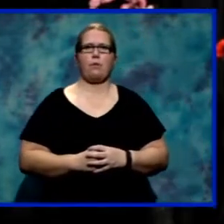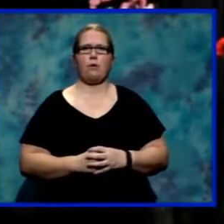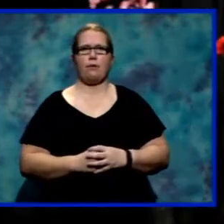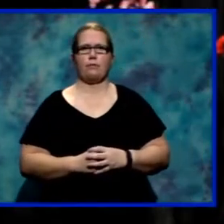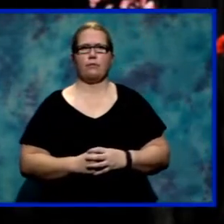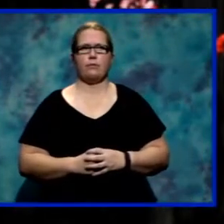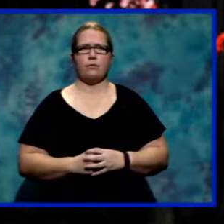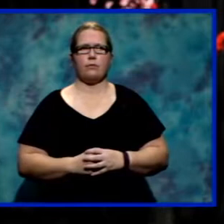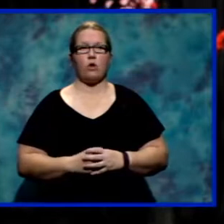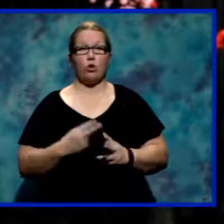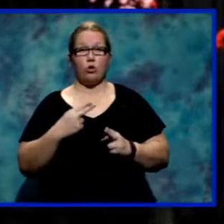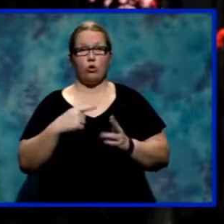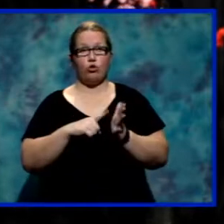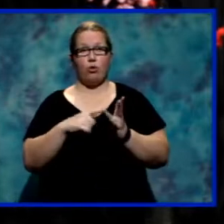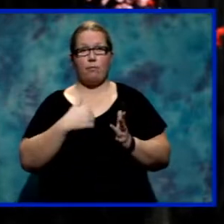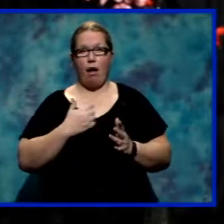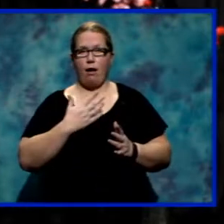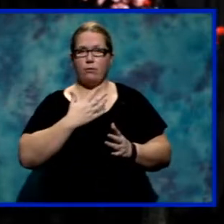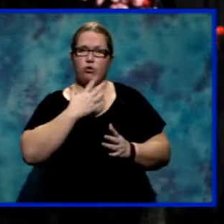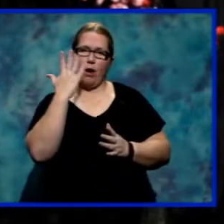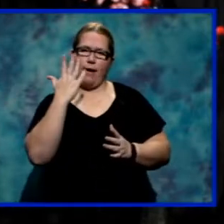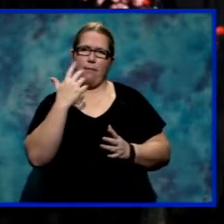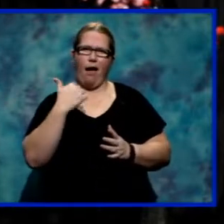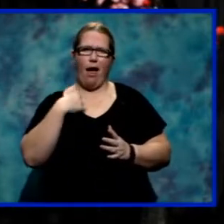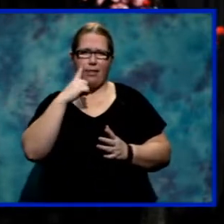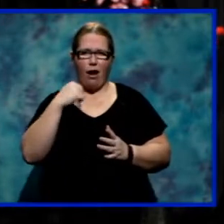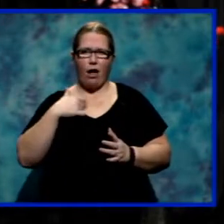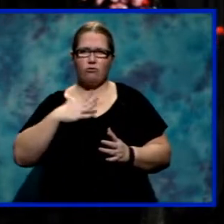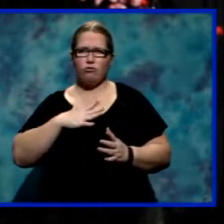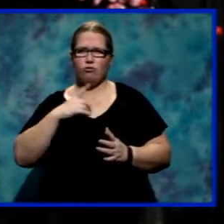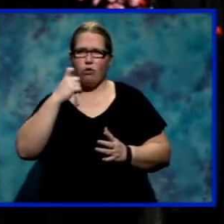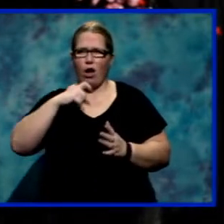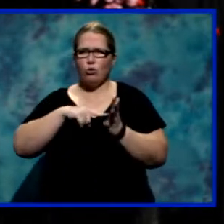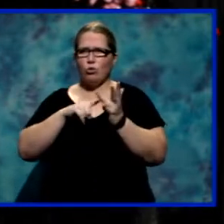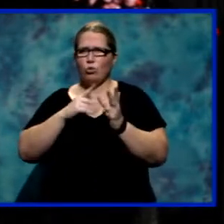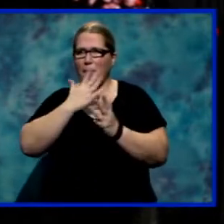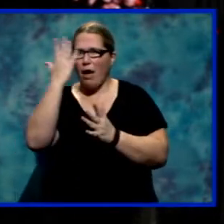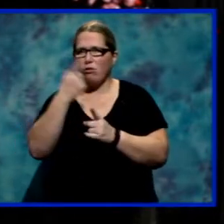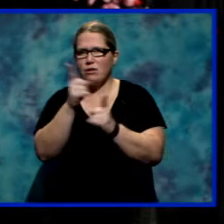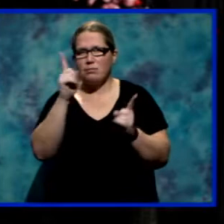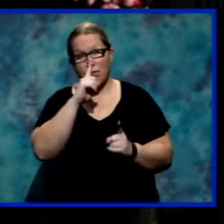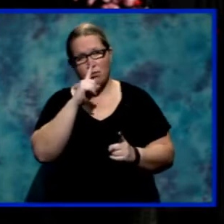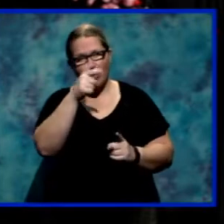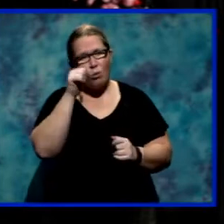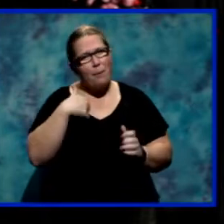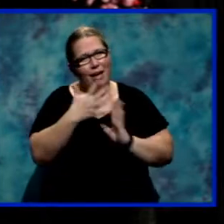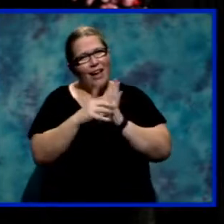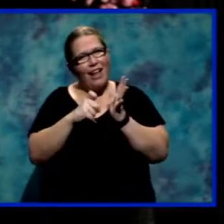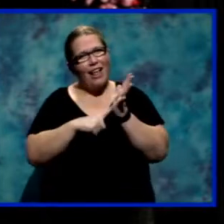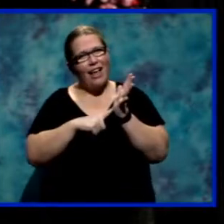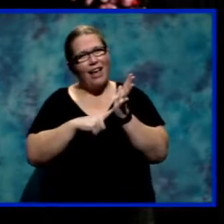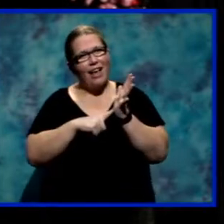I, to my shame, but I think I used to try and embarrass people into doing the right thing. Do you know what I'm talking about, Claire? Make you feel